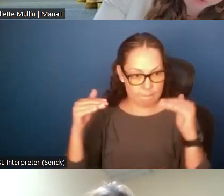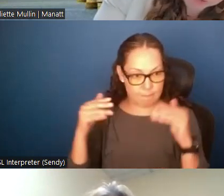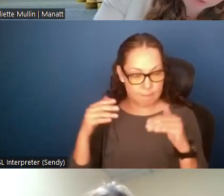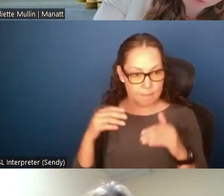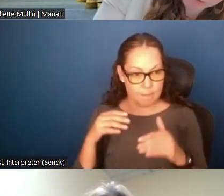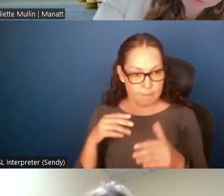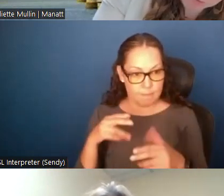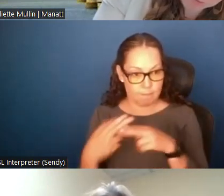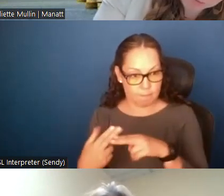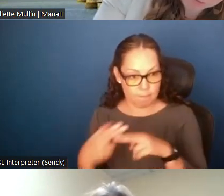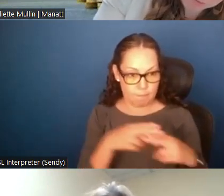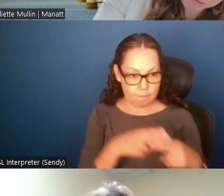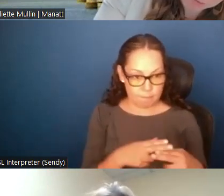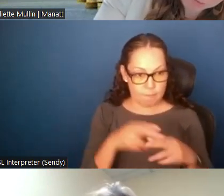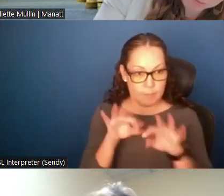Parking that. Thank you, Karen.